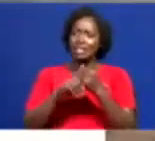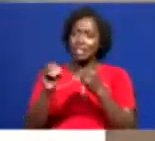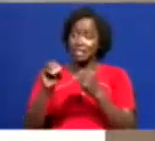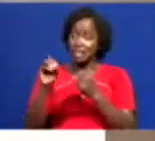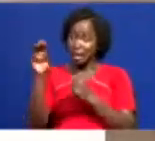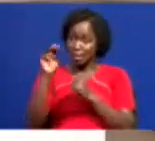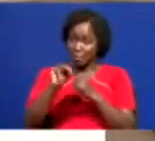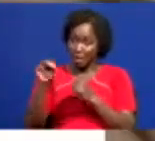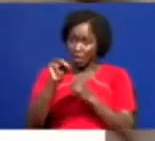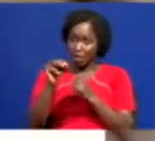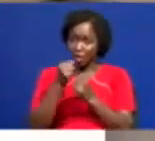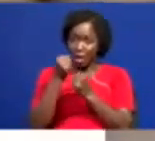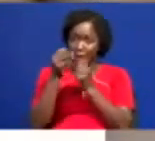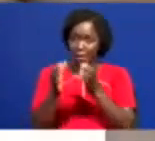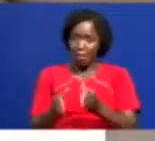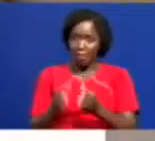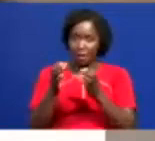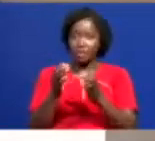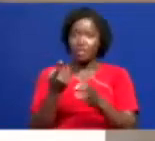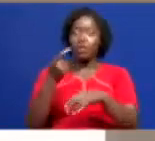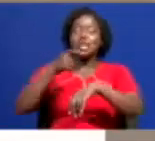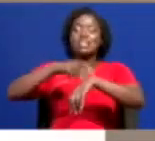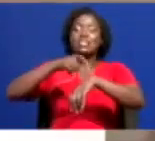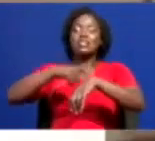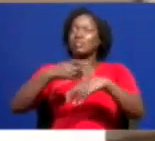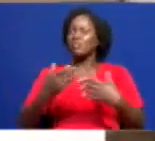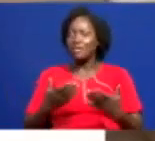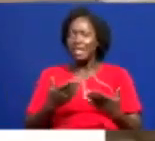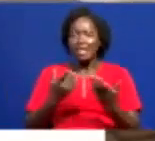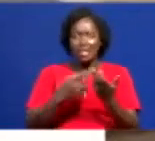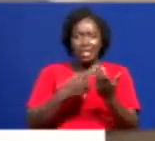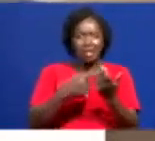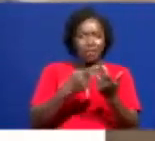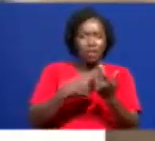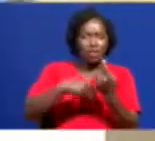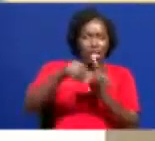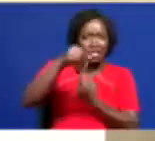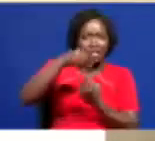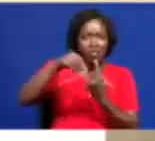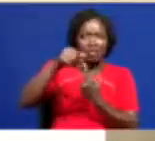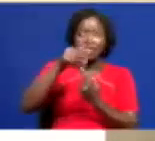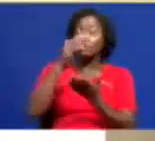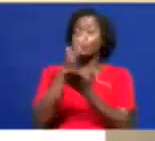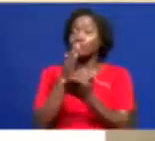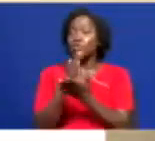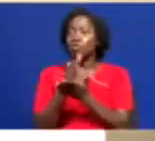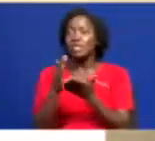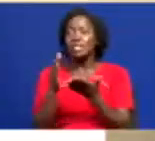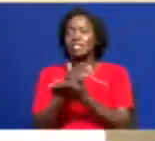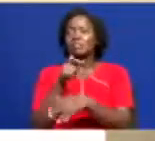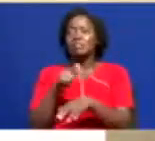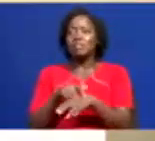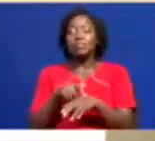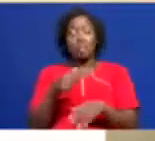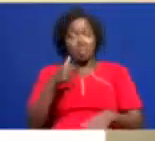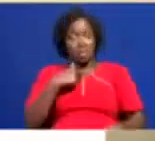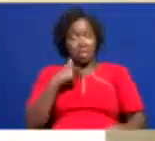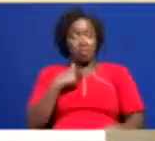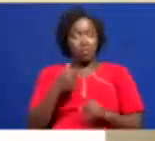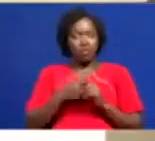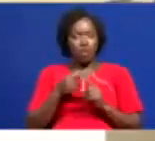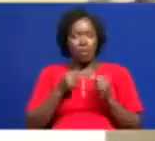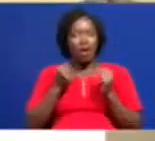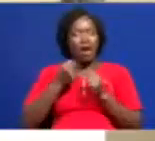bags, not in 1 year, but in one season. Ukihesabu kama fertilizer, ni kweli kuna wakati hata kama mimi nimetoka